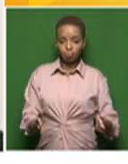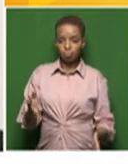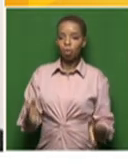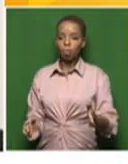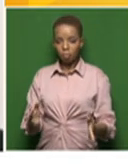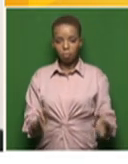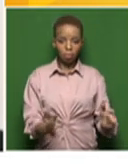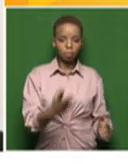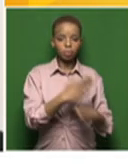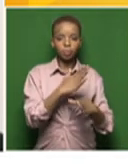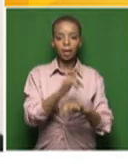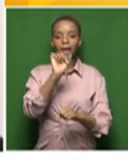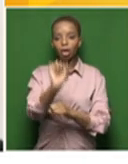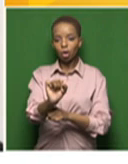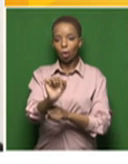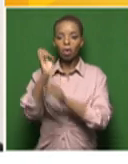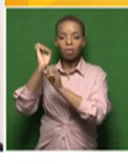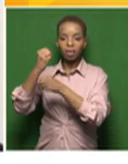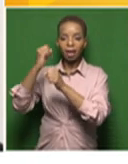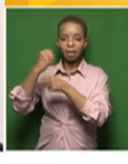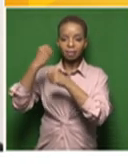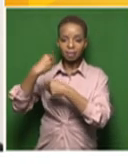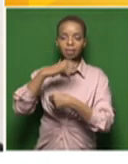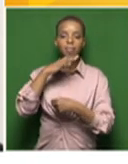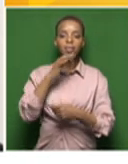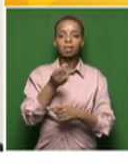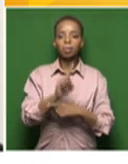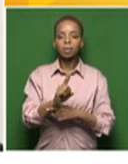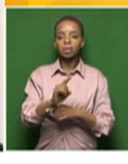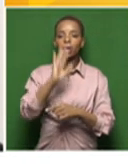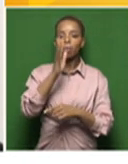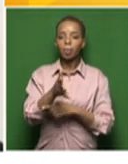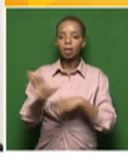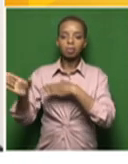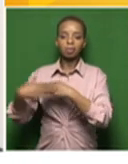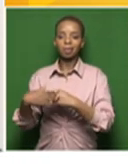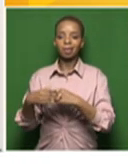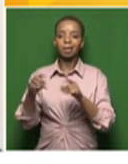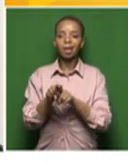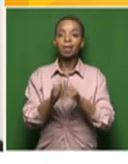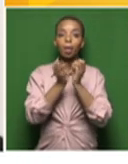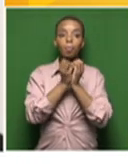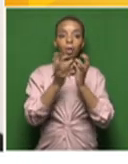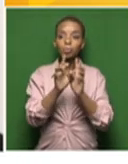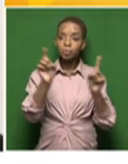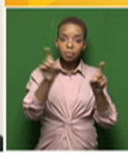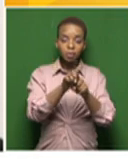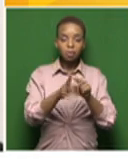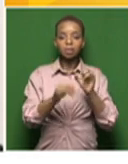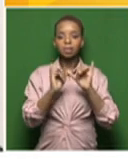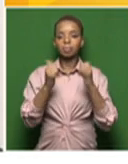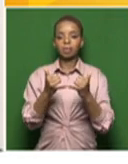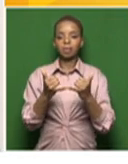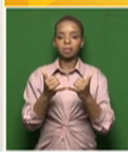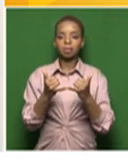factories, you would hardly need to be as closed down as most companies. And AI has been used currently